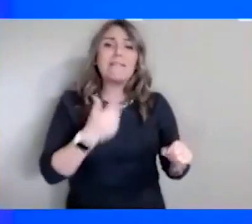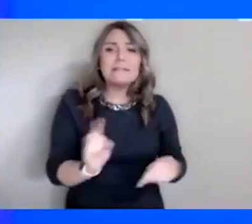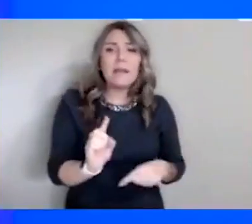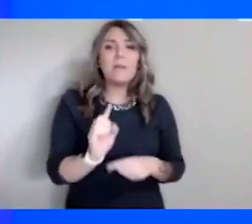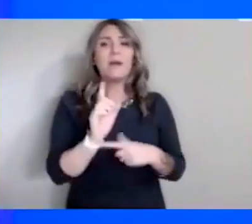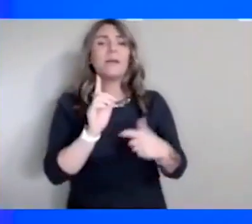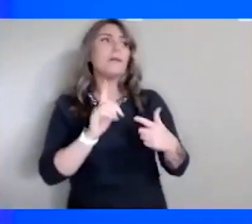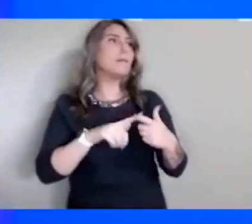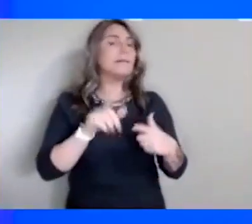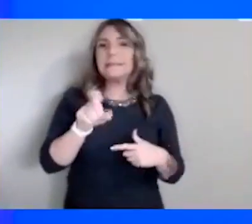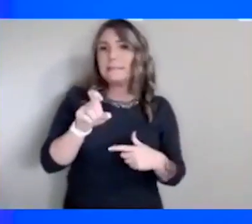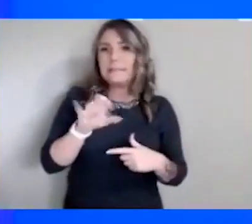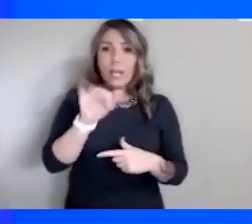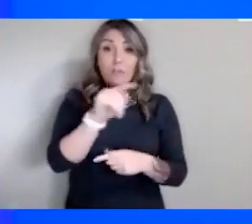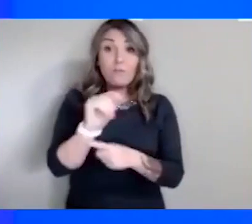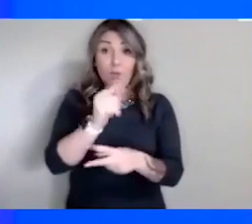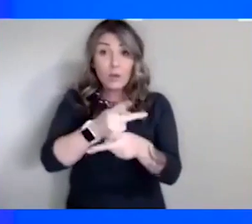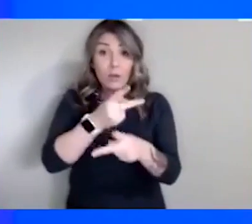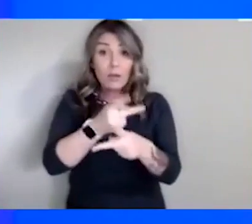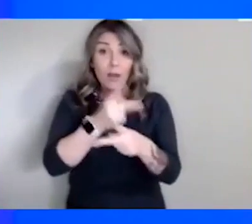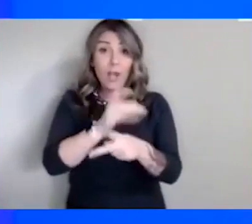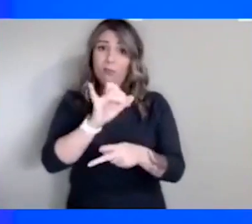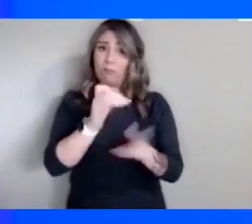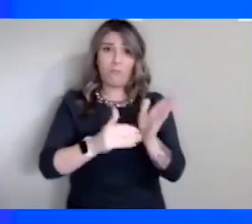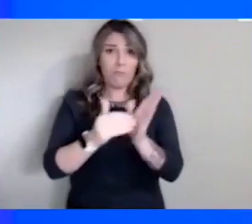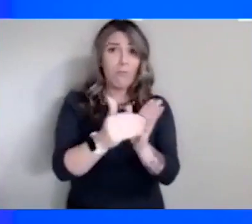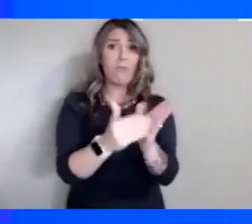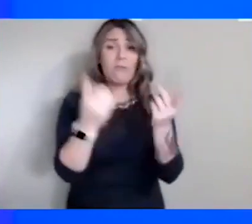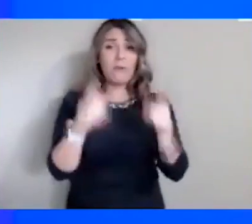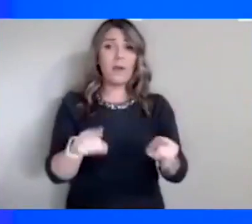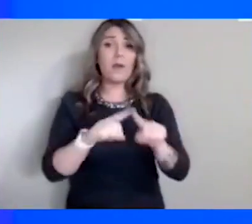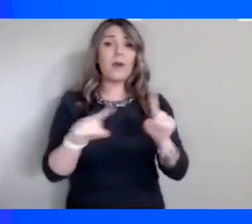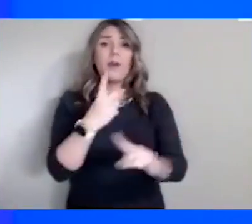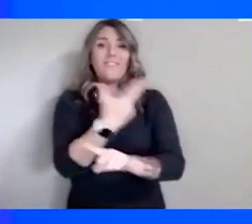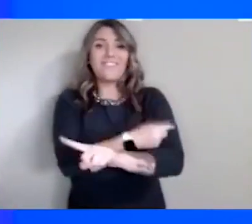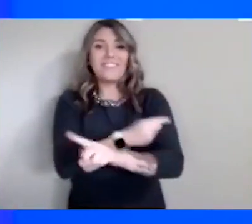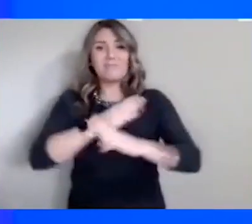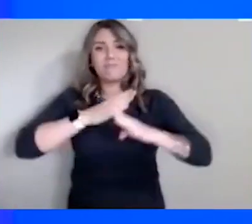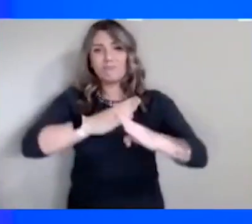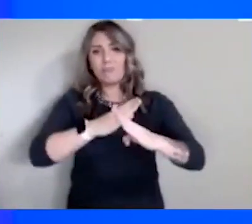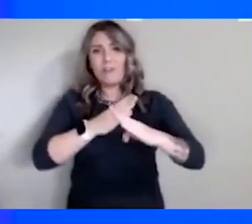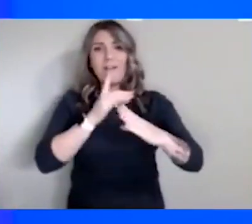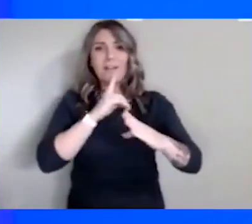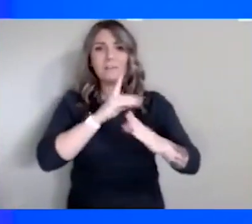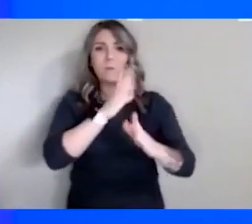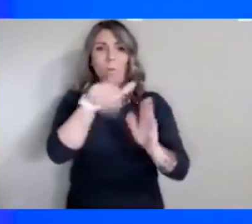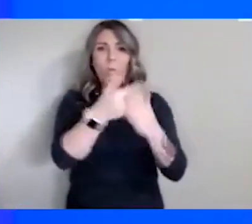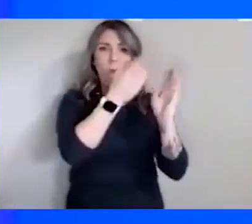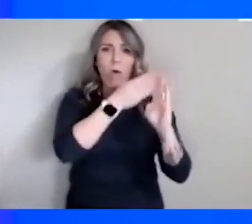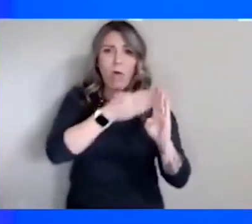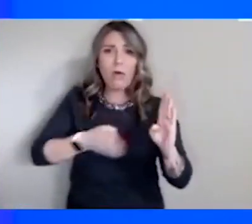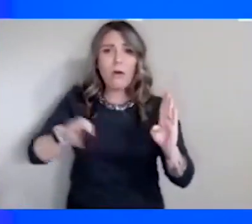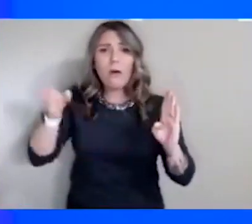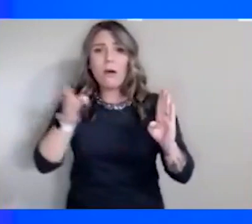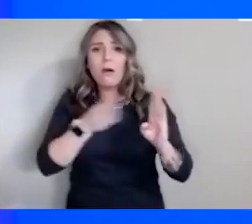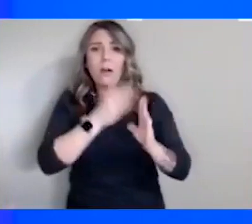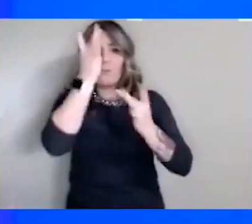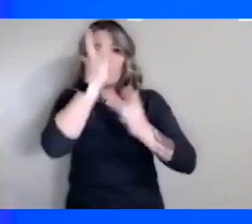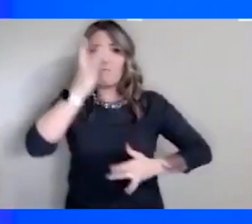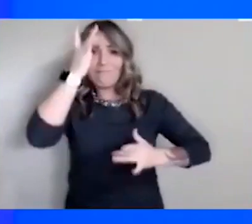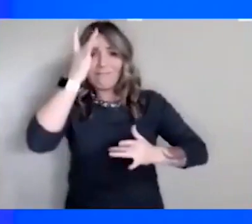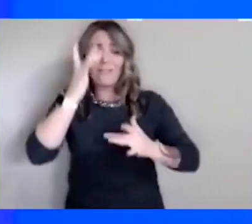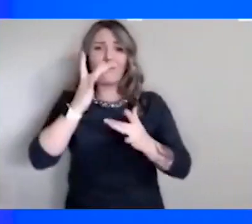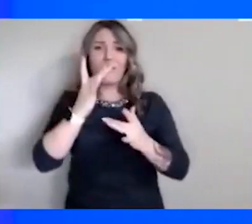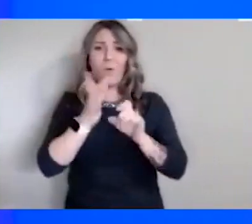foot. But yeah, the vaccination protects you against that whole spectrum of disease of COVID-19, and